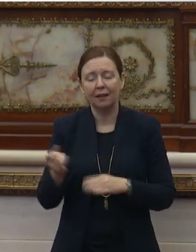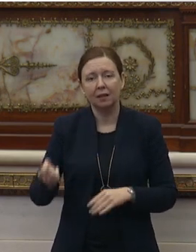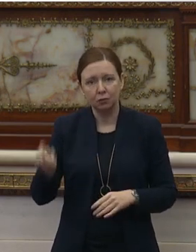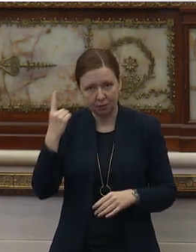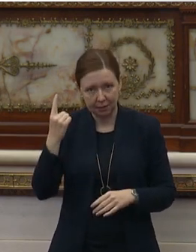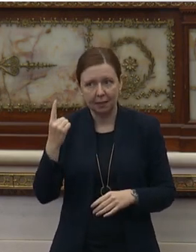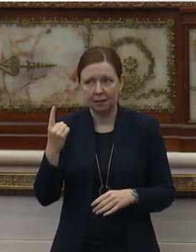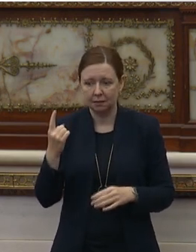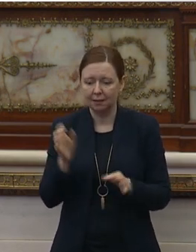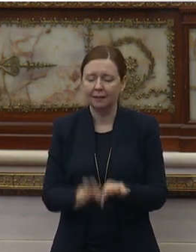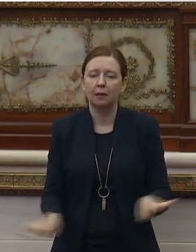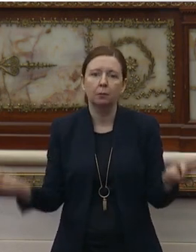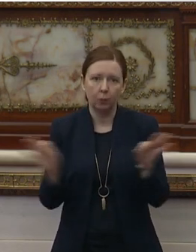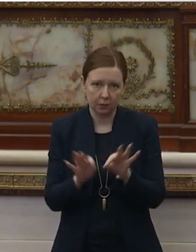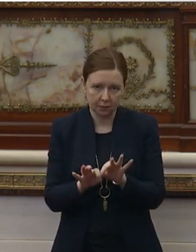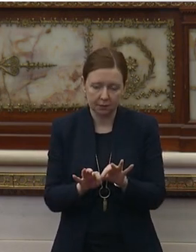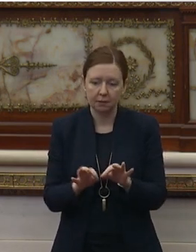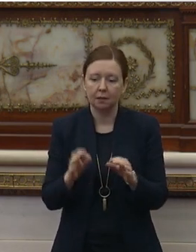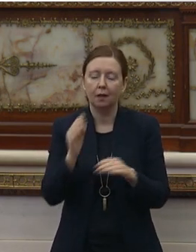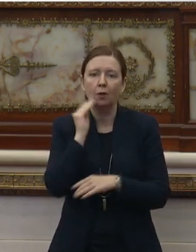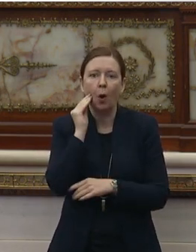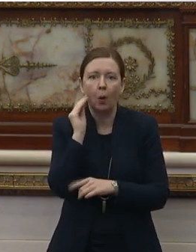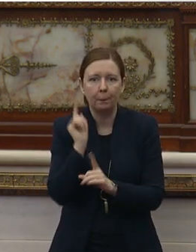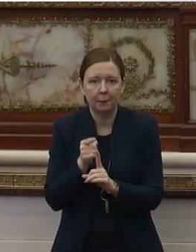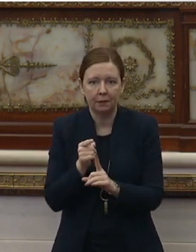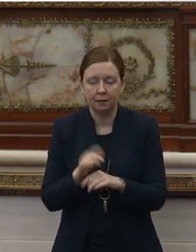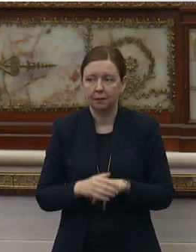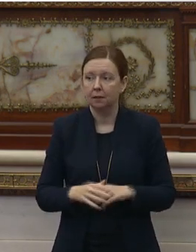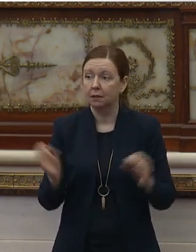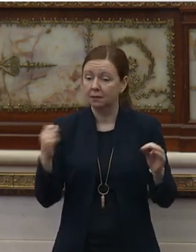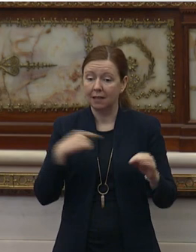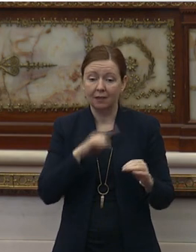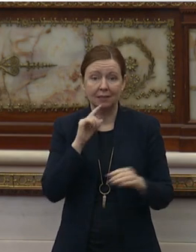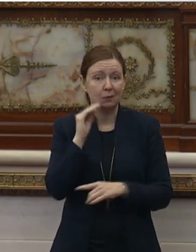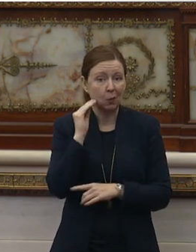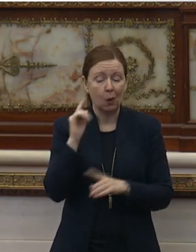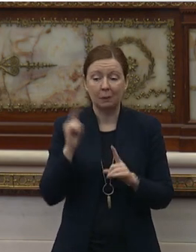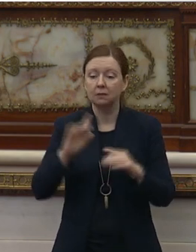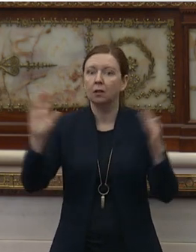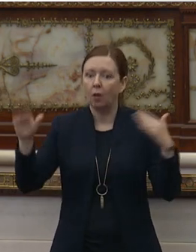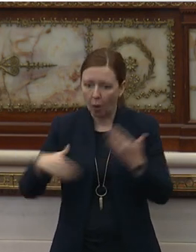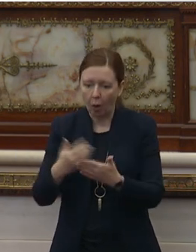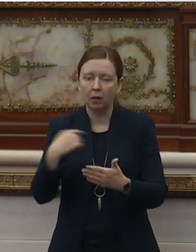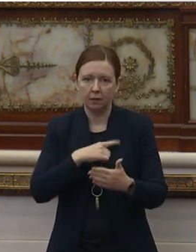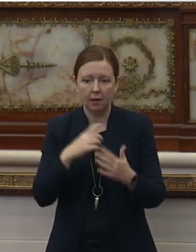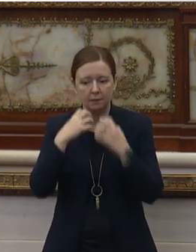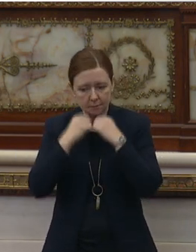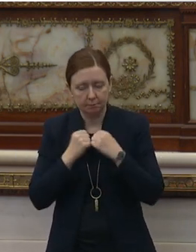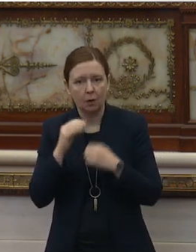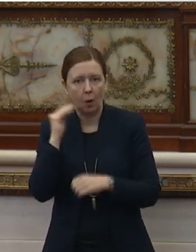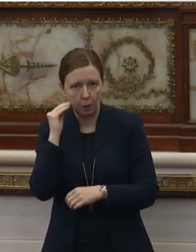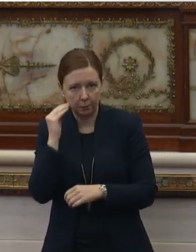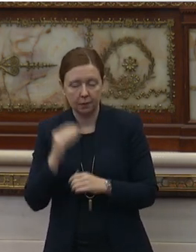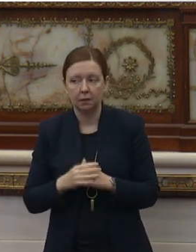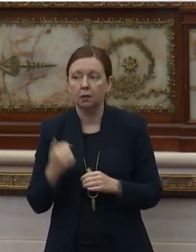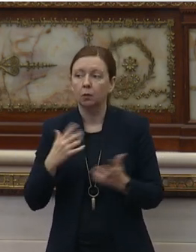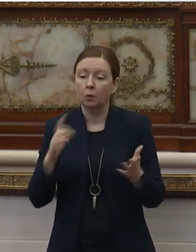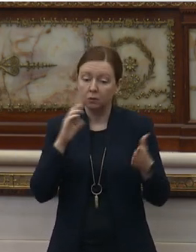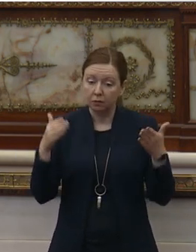understands the importance of home. None of us is home until all of us is home. We